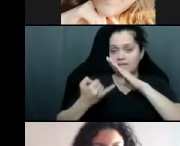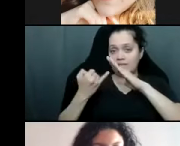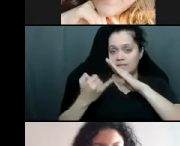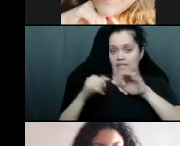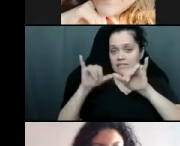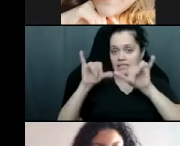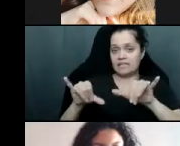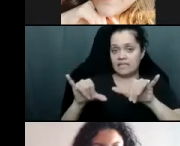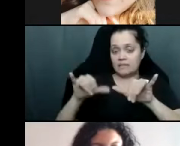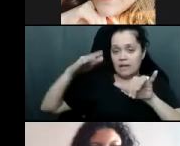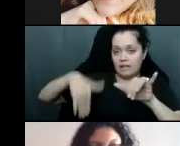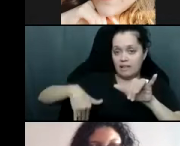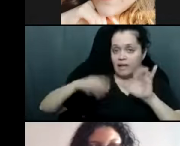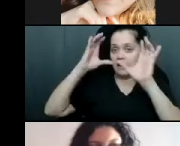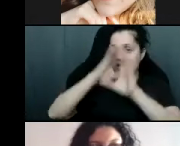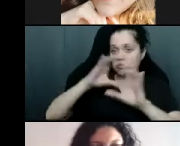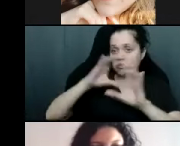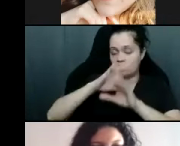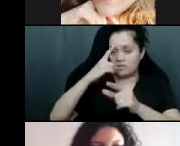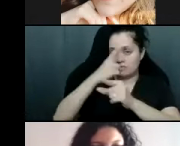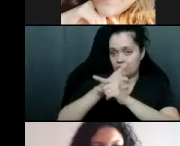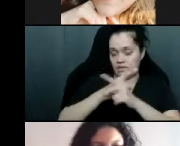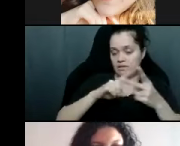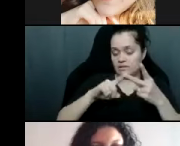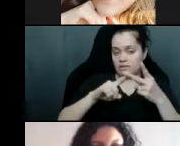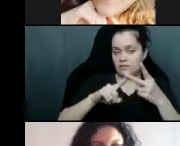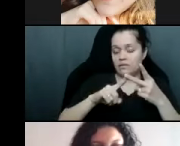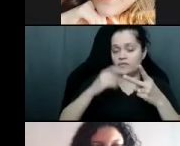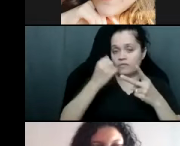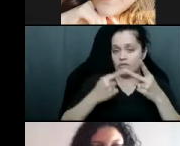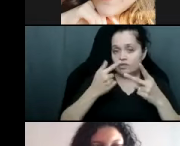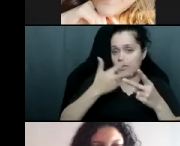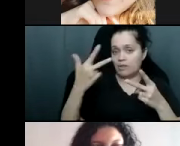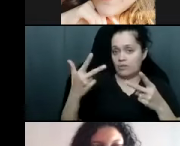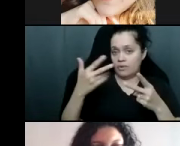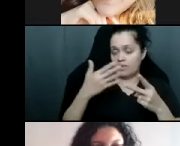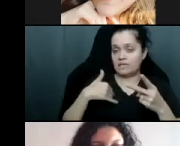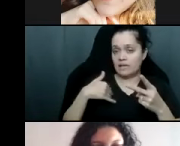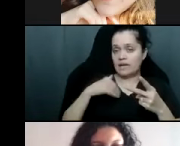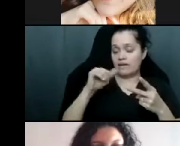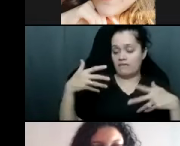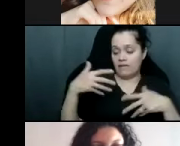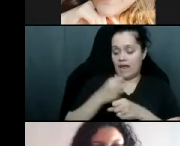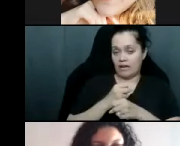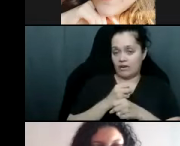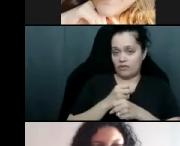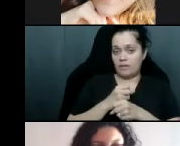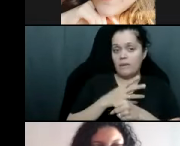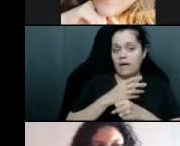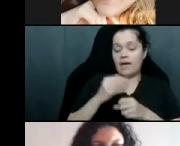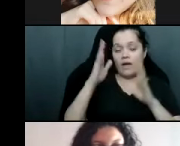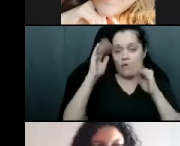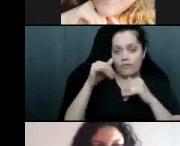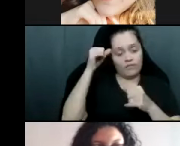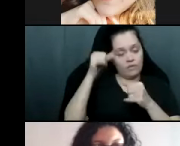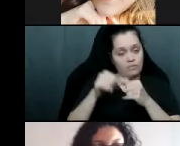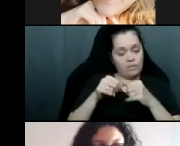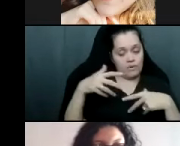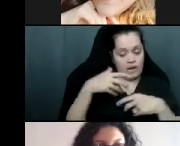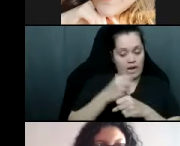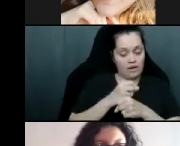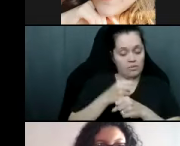Settlement, Late Exploration. So for each of my three things, I've got an acronym for you, and hopefully if you remember the acronym, you